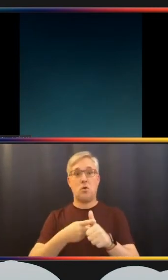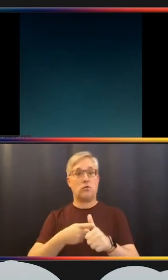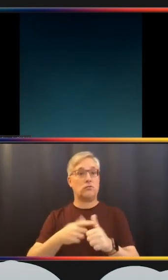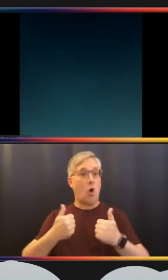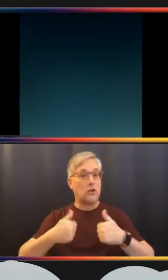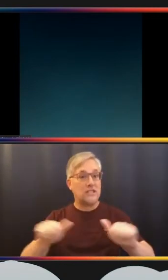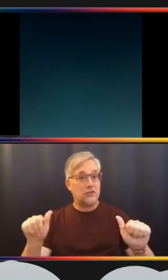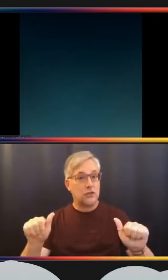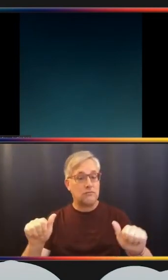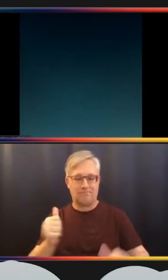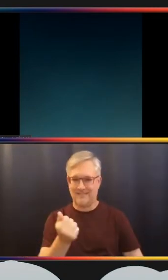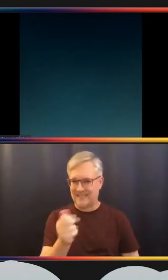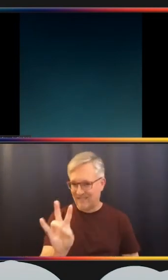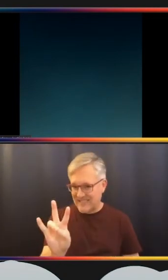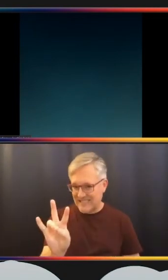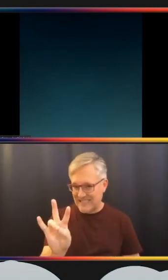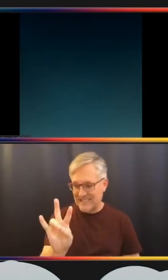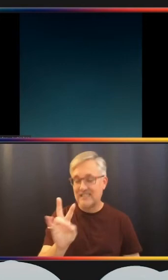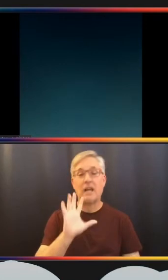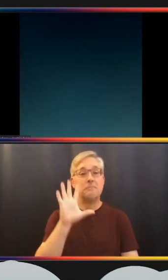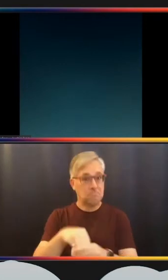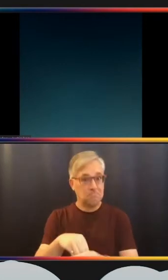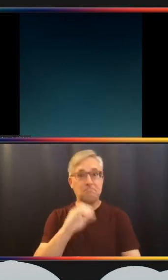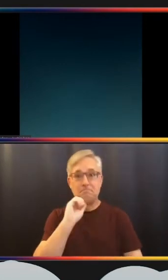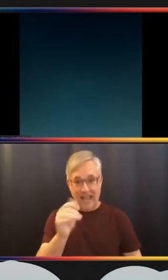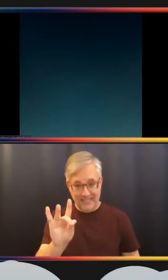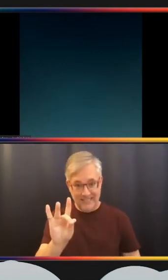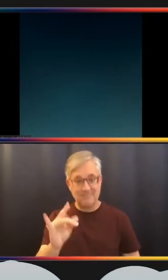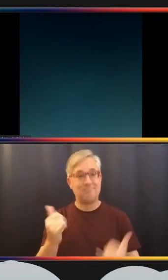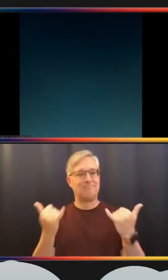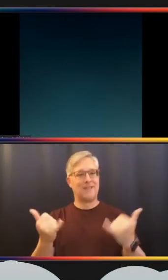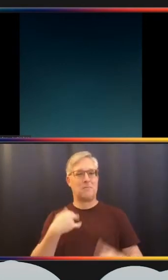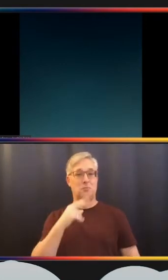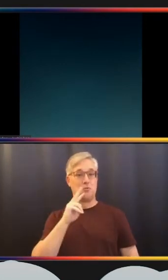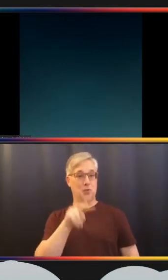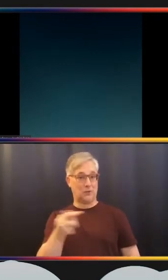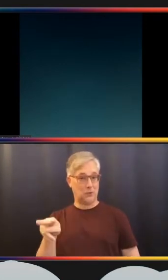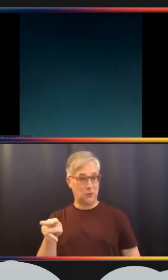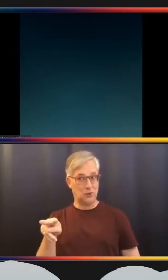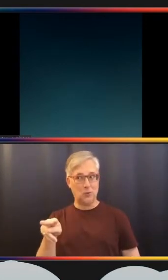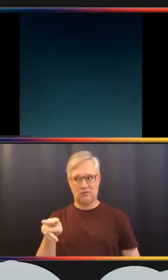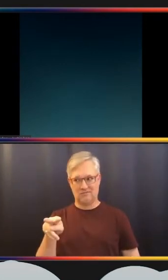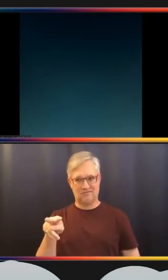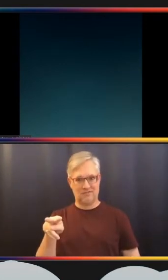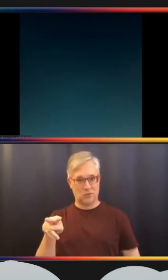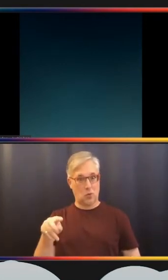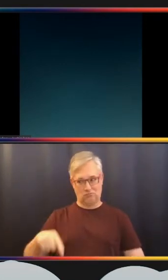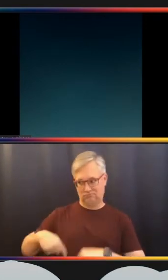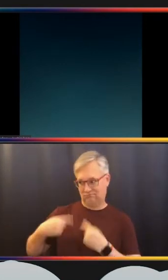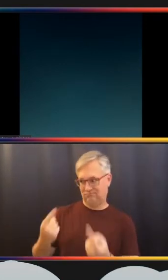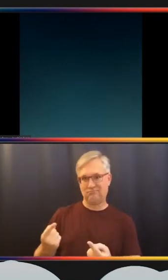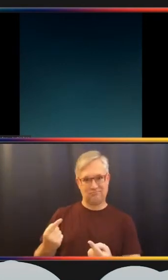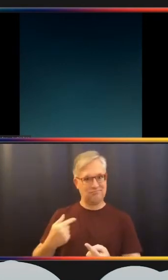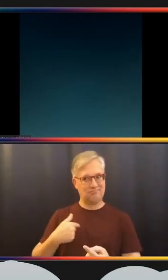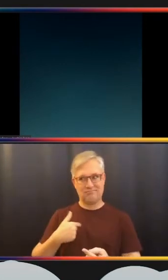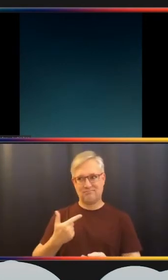booked it when I was 18, and I'm 22 now. And so a lot of my really formative years have been spent on this show,